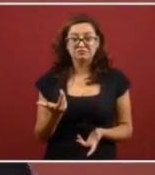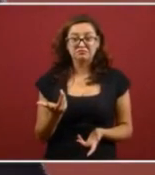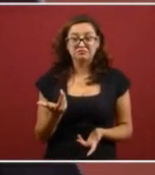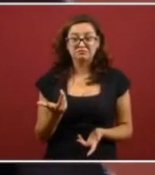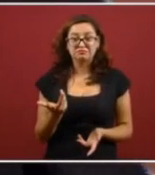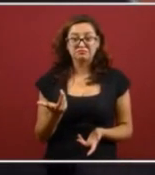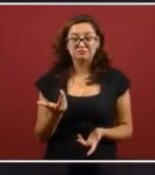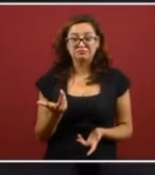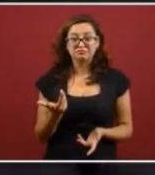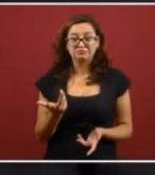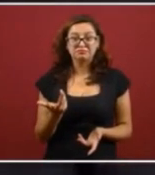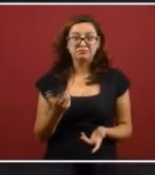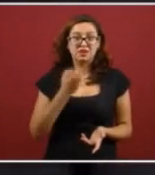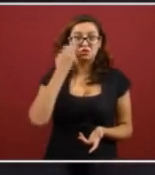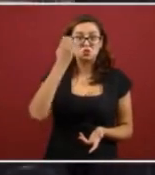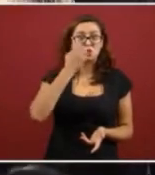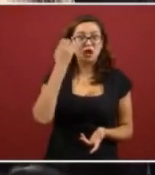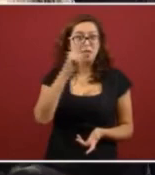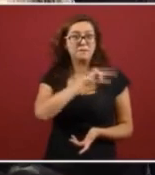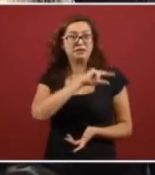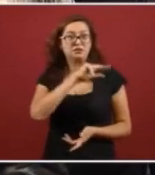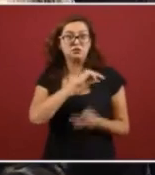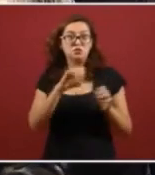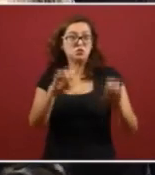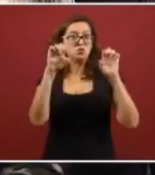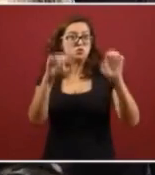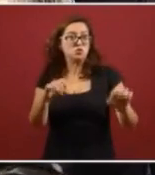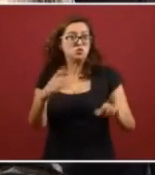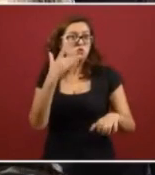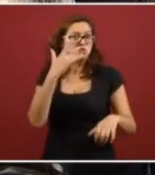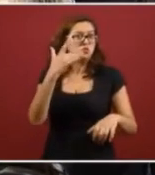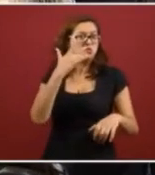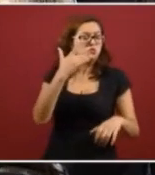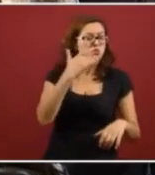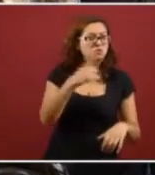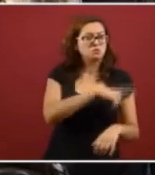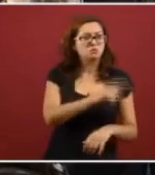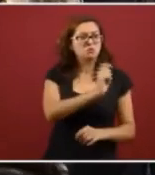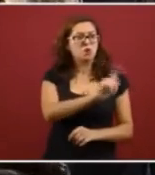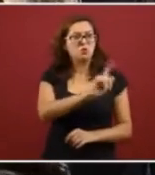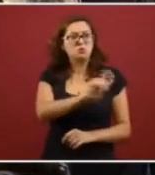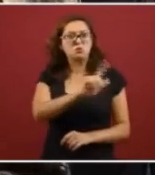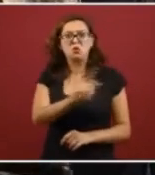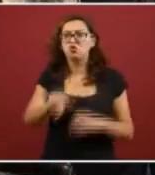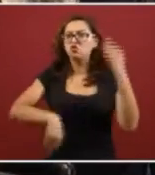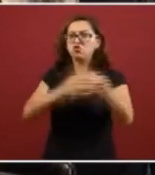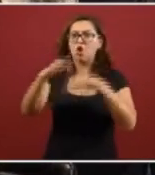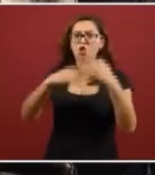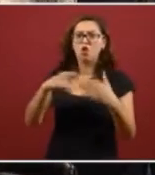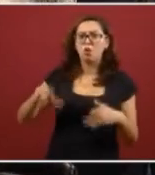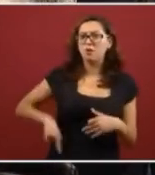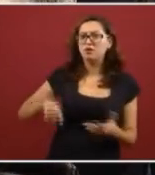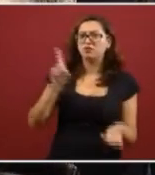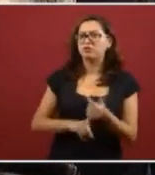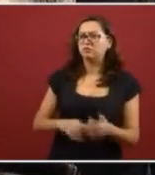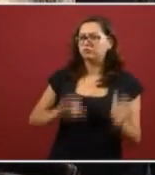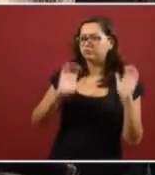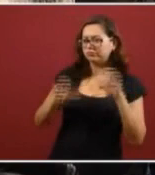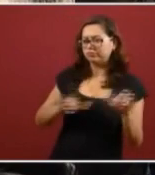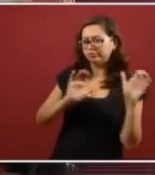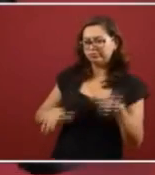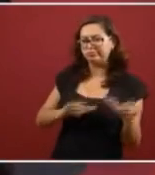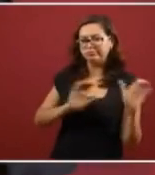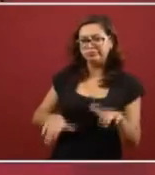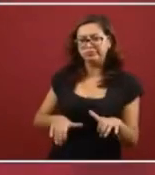profesionales of professionals de esas escuelas that came from those schools. Pues está bien. So yes, porque it's happened. Ellos